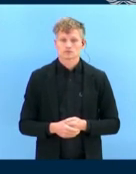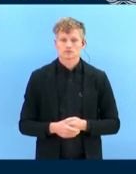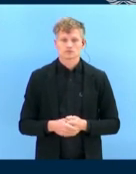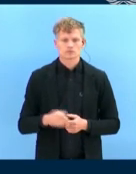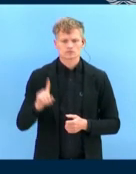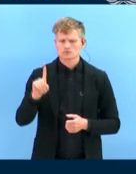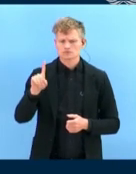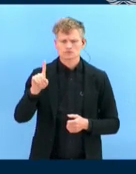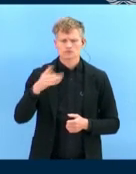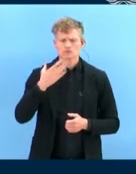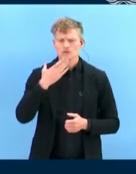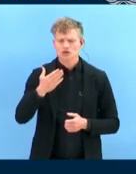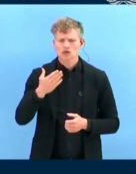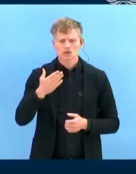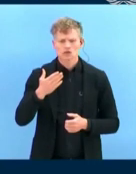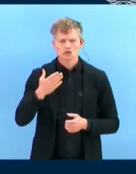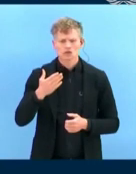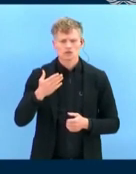Thank you.